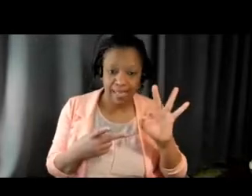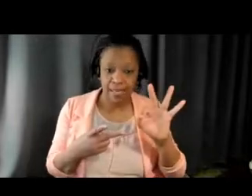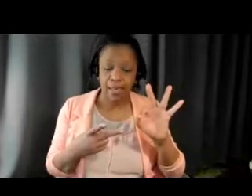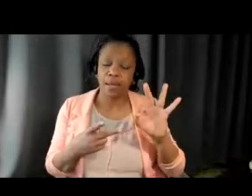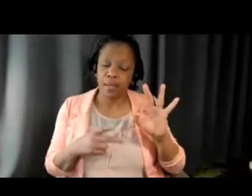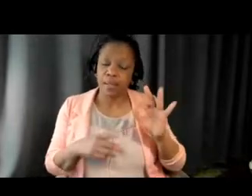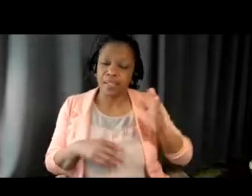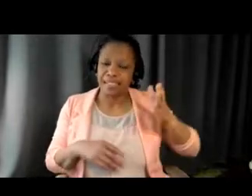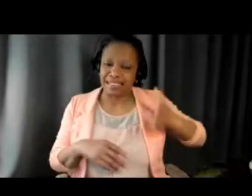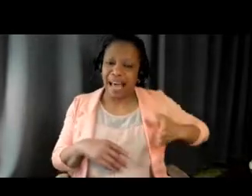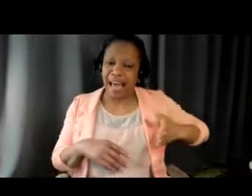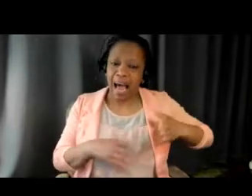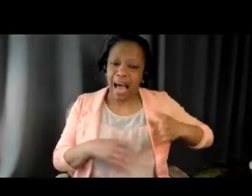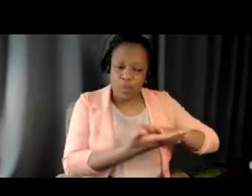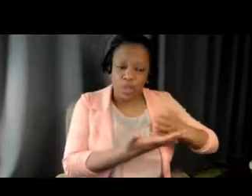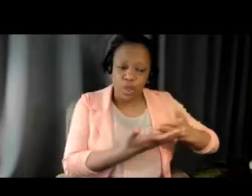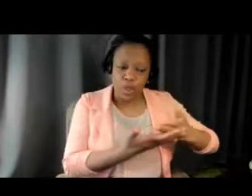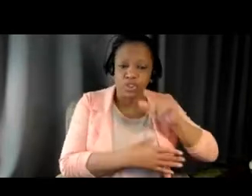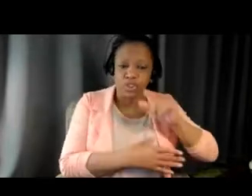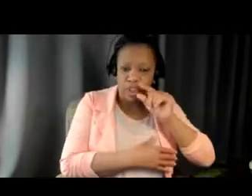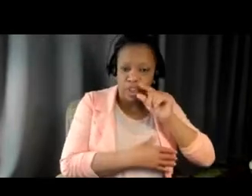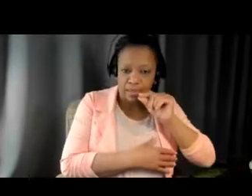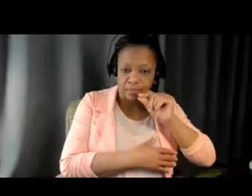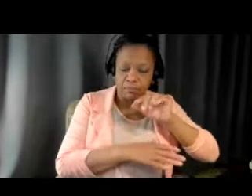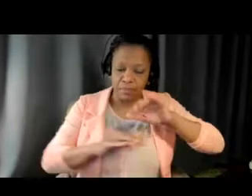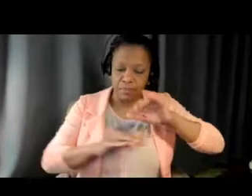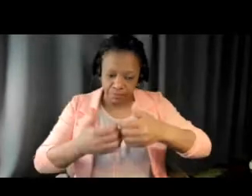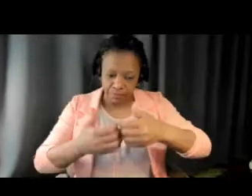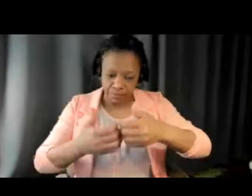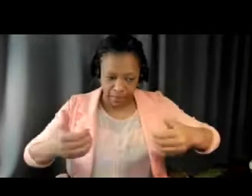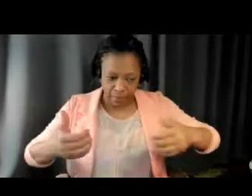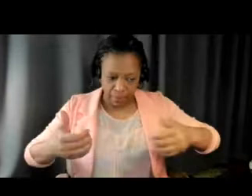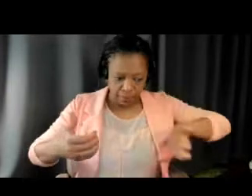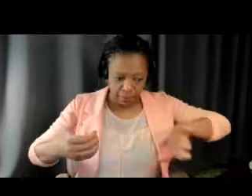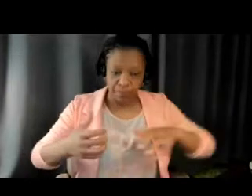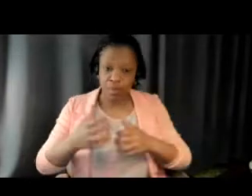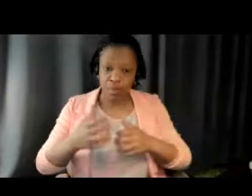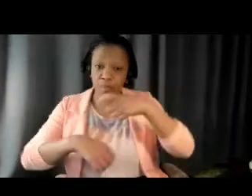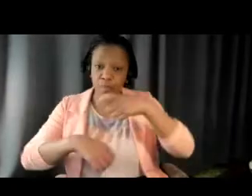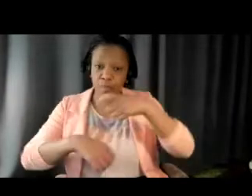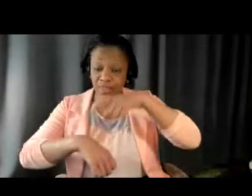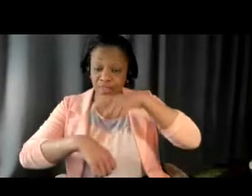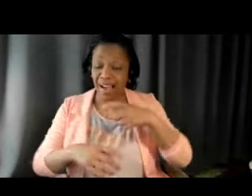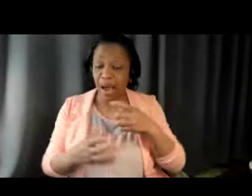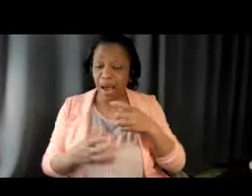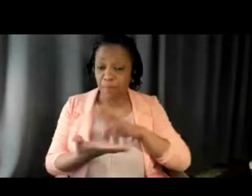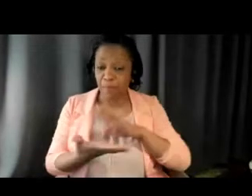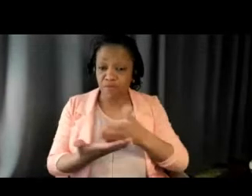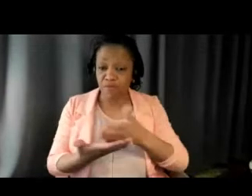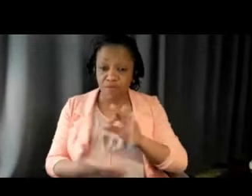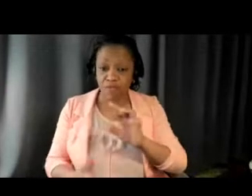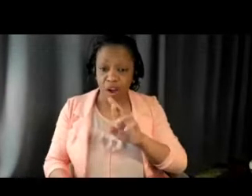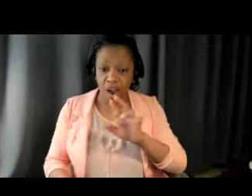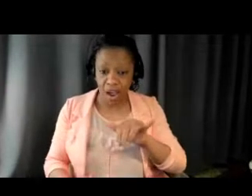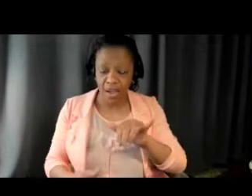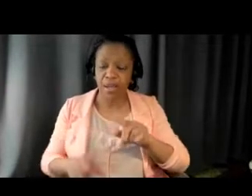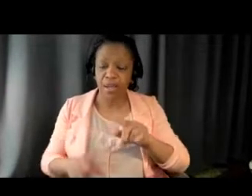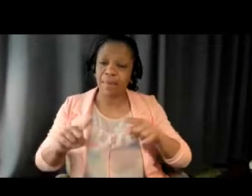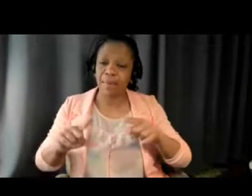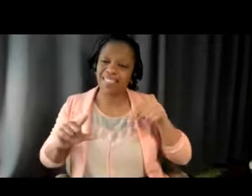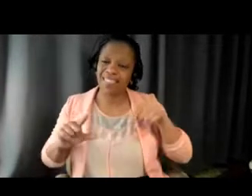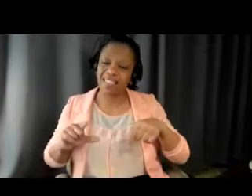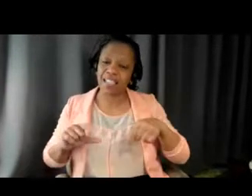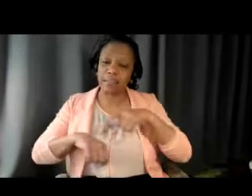And it consists of, usually they're fried, but we made a baked version so that it would be a little bit healthier.